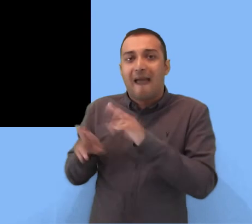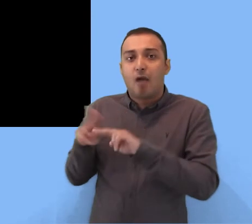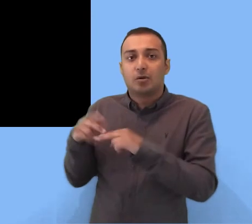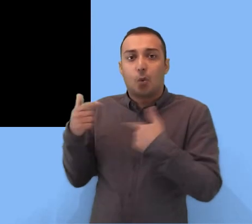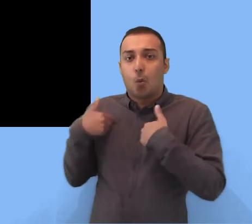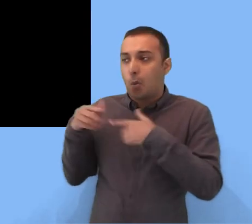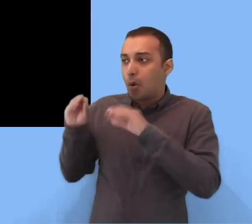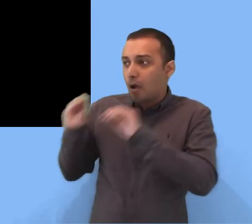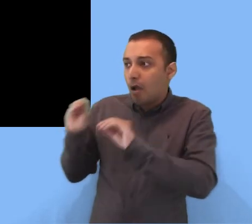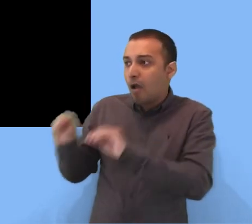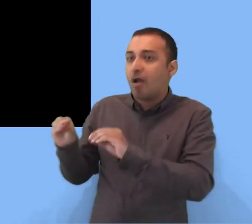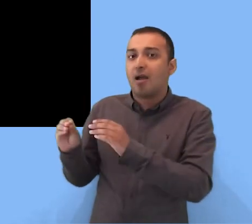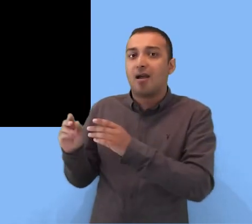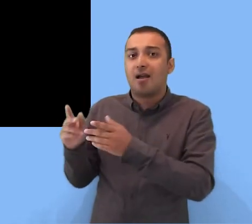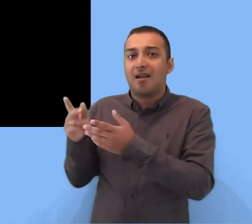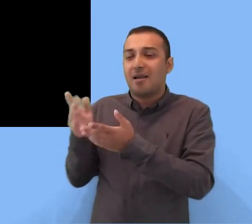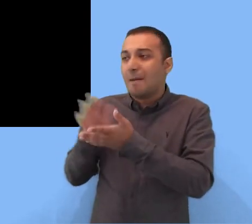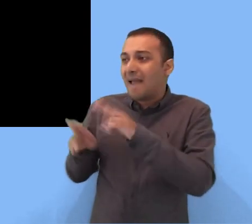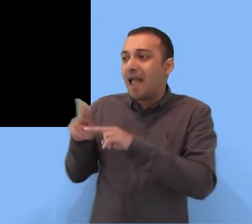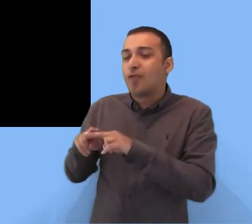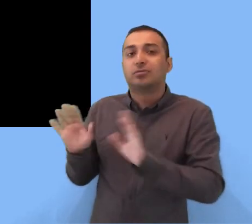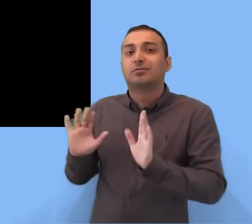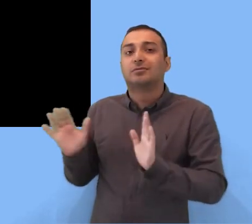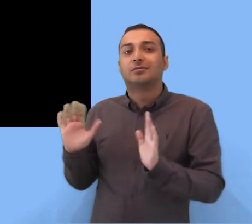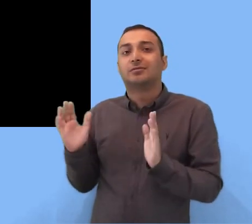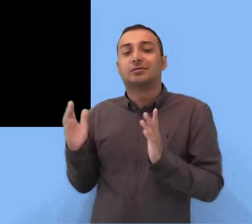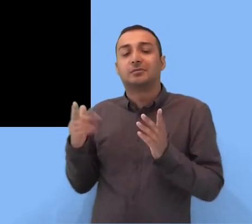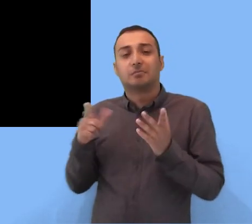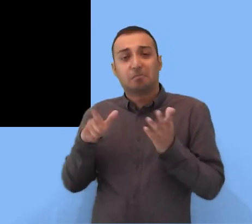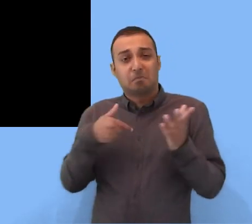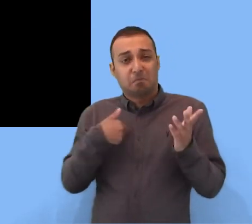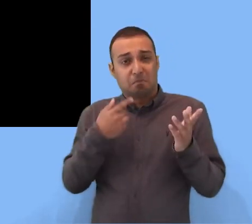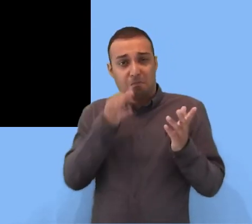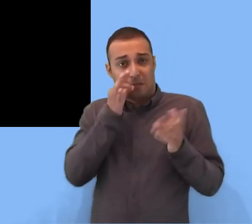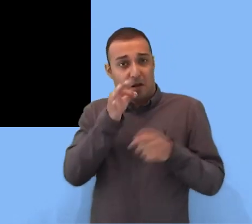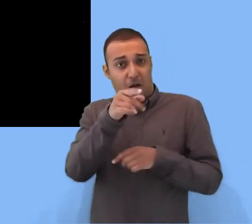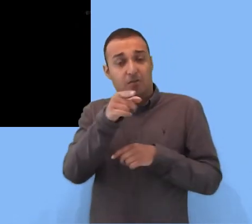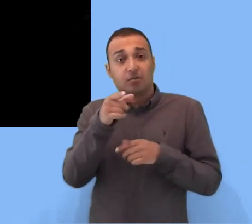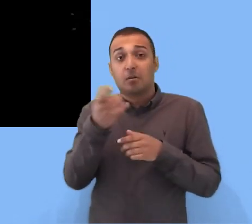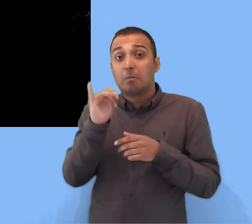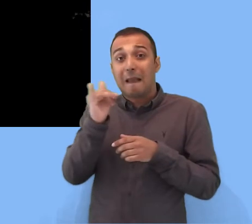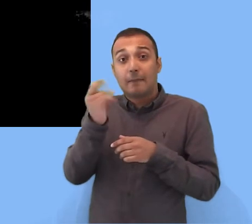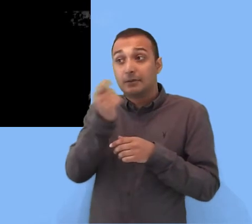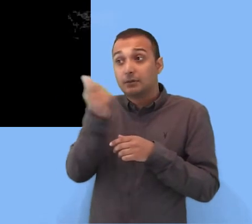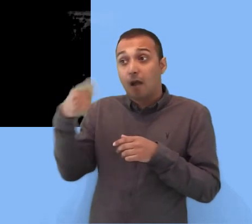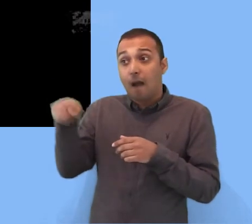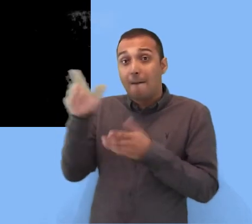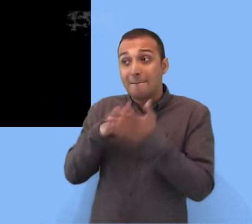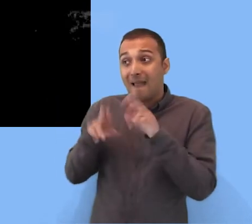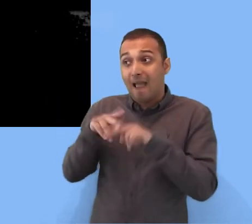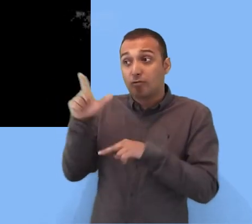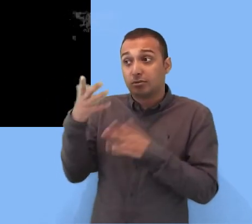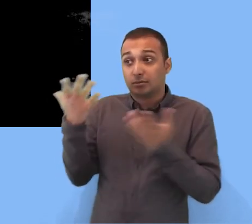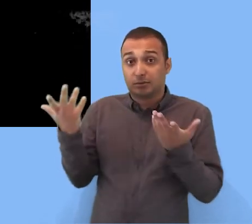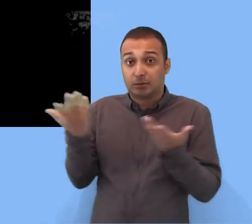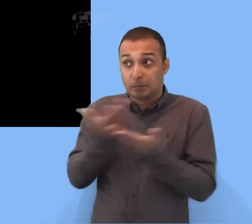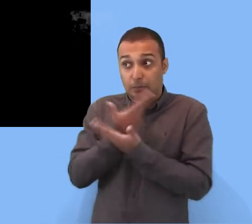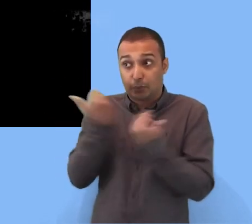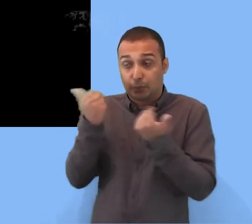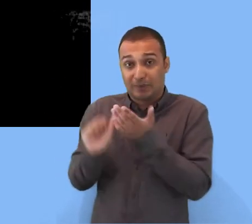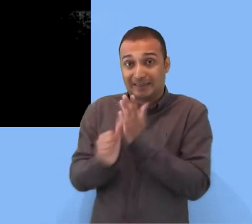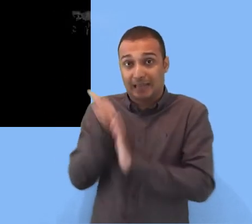there parents who lack the necessary skills to support their child? And so